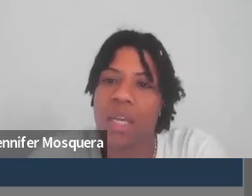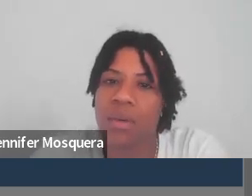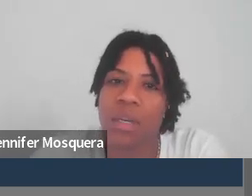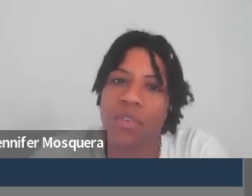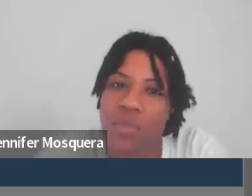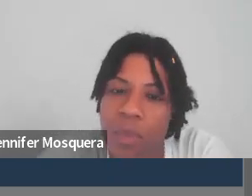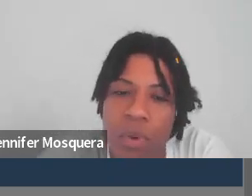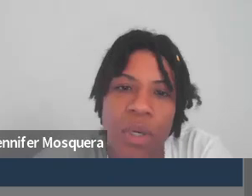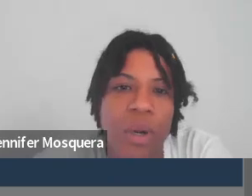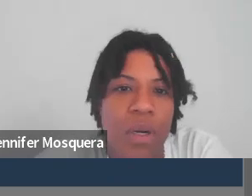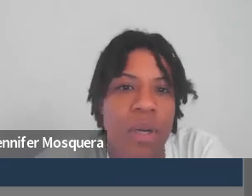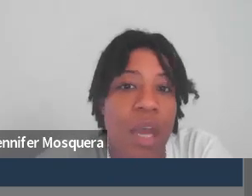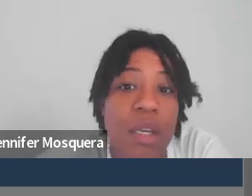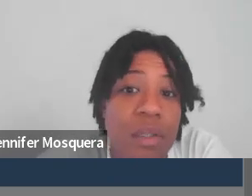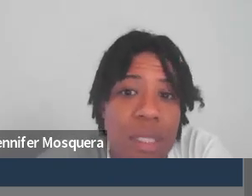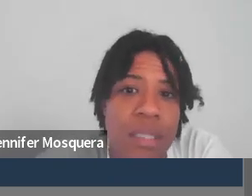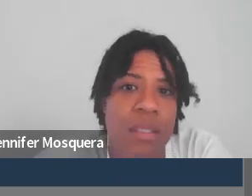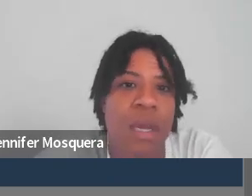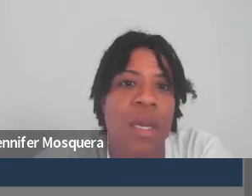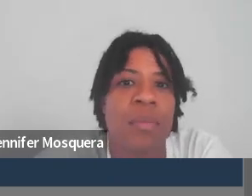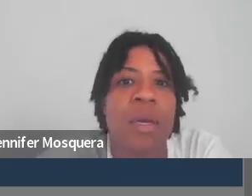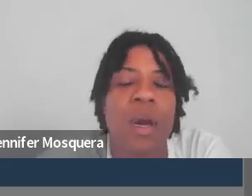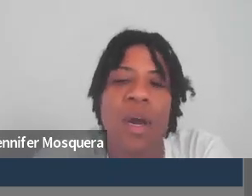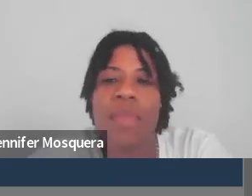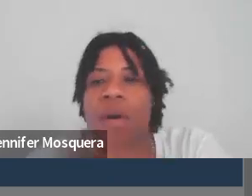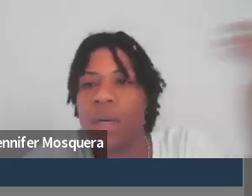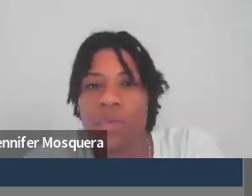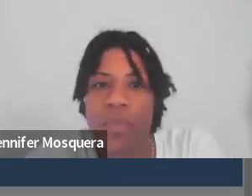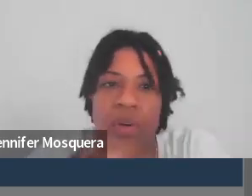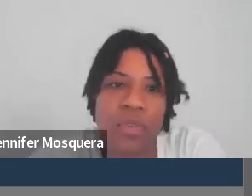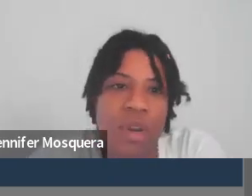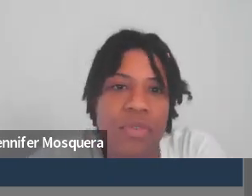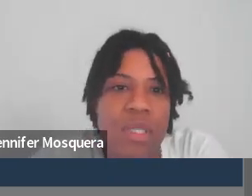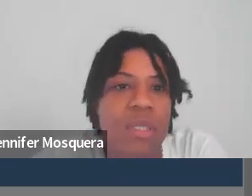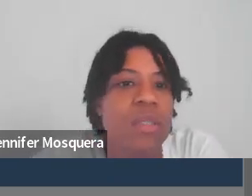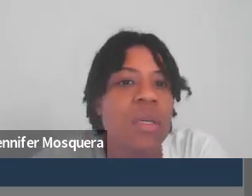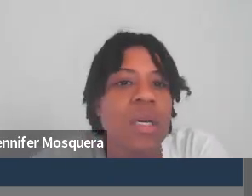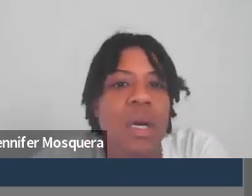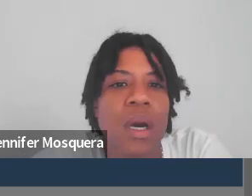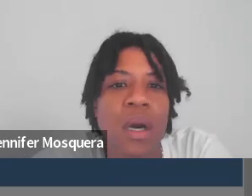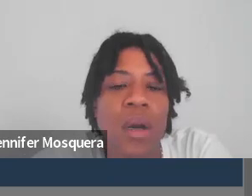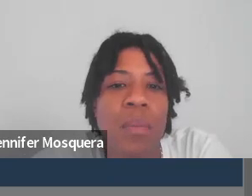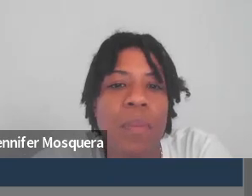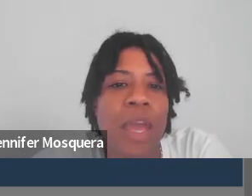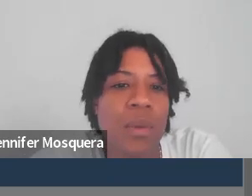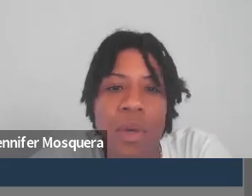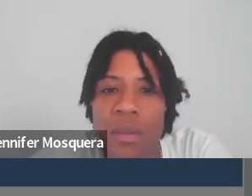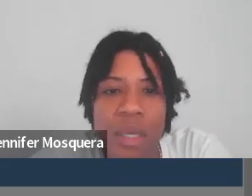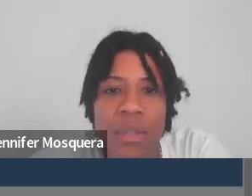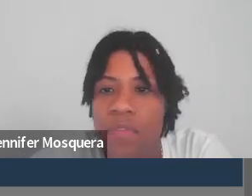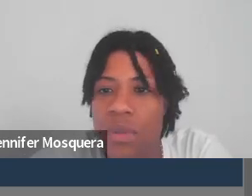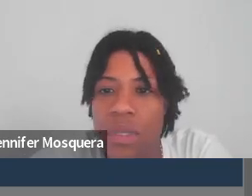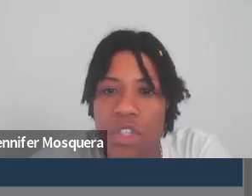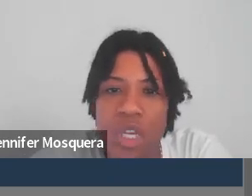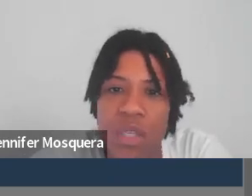that were migrated from report are not included at this time. They are in report for references.